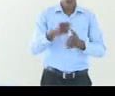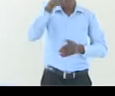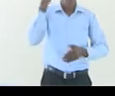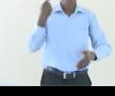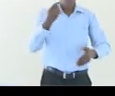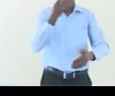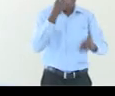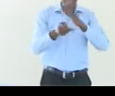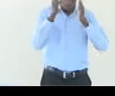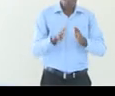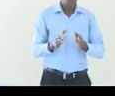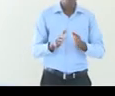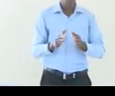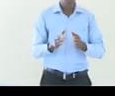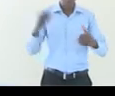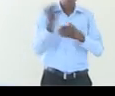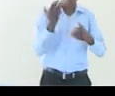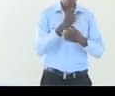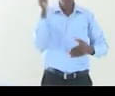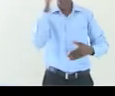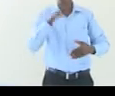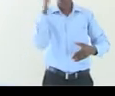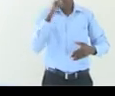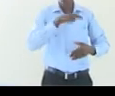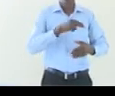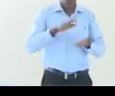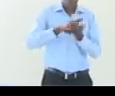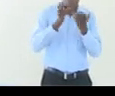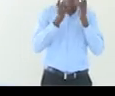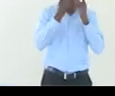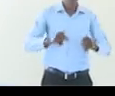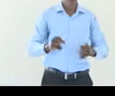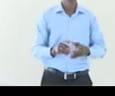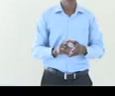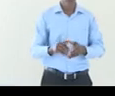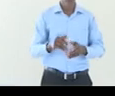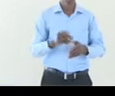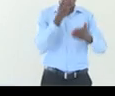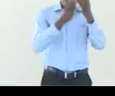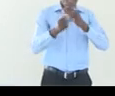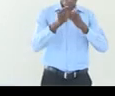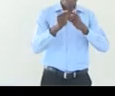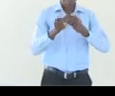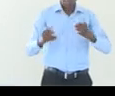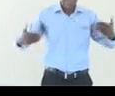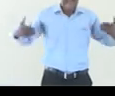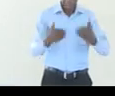often, what people have is what is called the peace of the graveyard. Any peace that is not based on